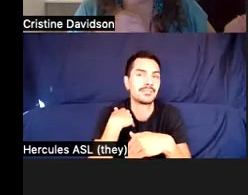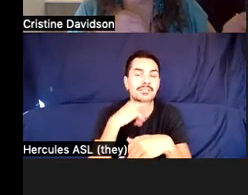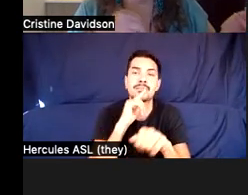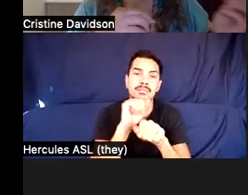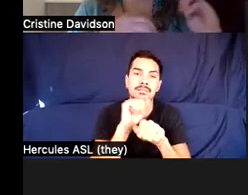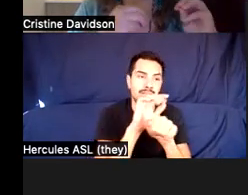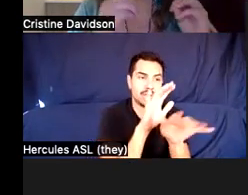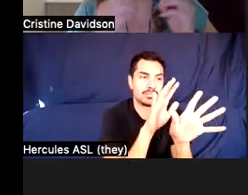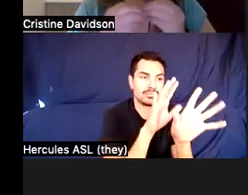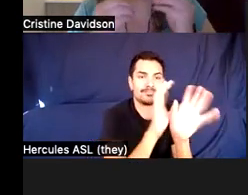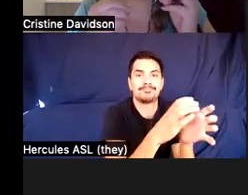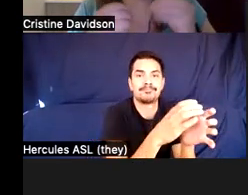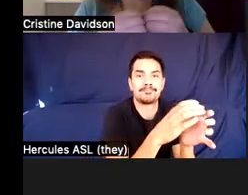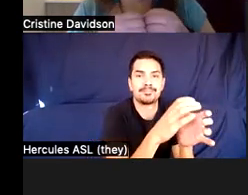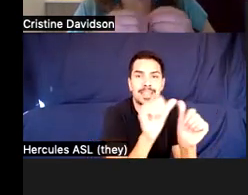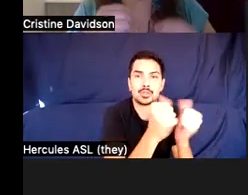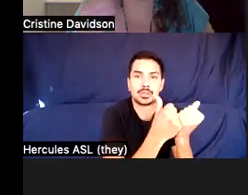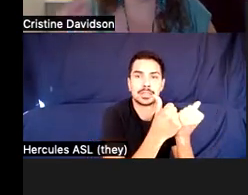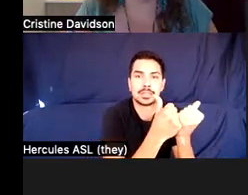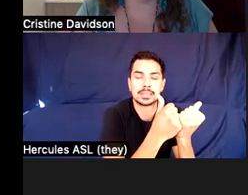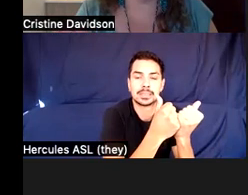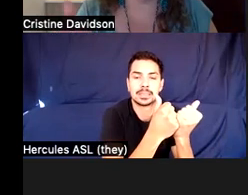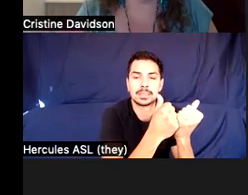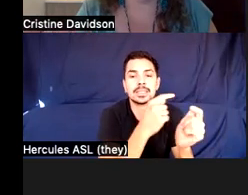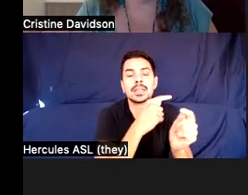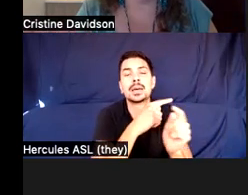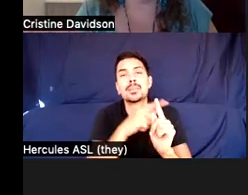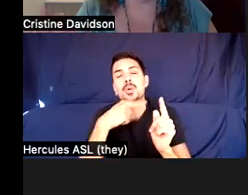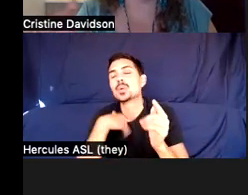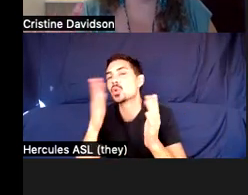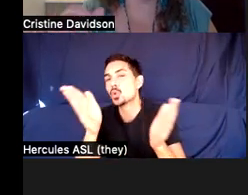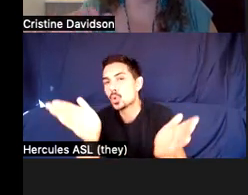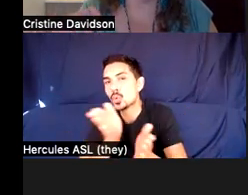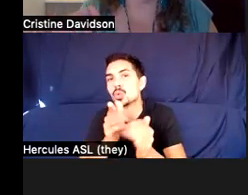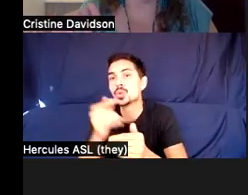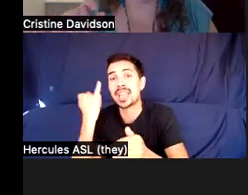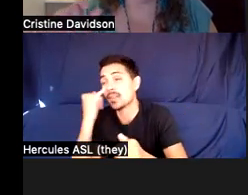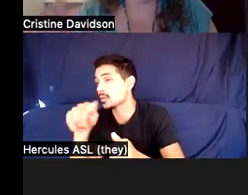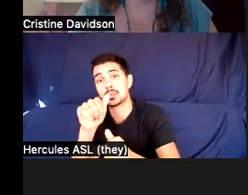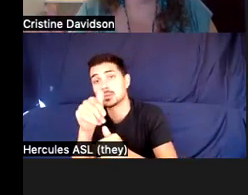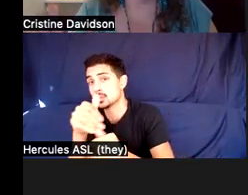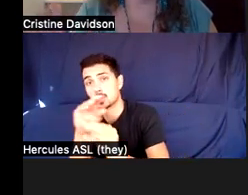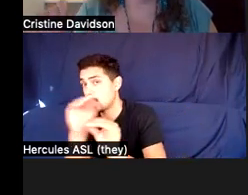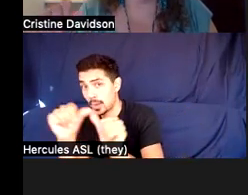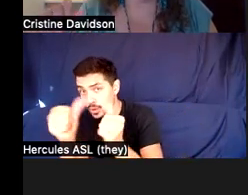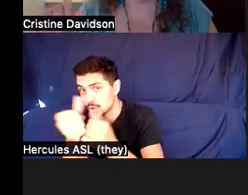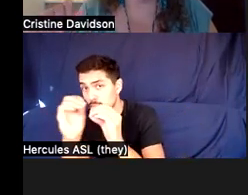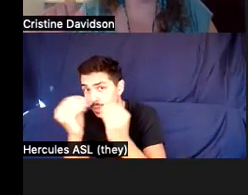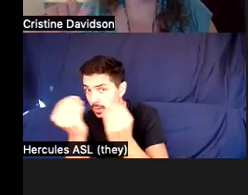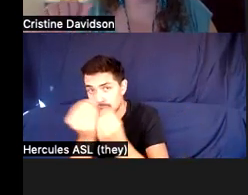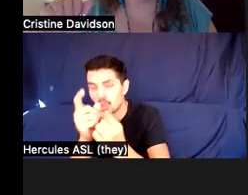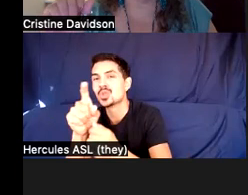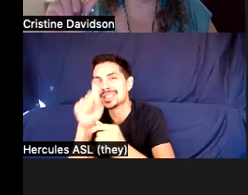still do that, but we also encourage you to connect with your local advocate program, right? Because once it gets into the sort